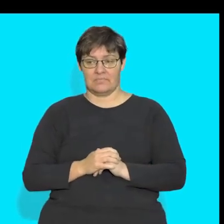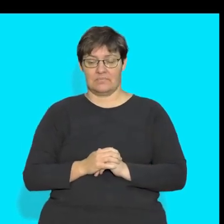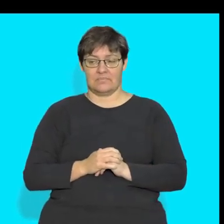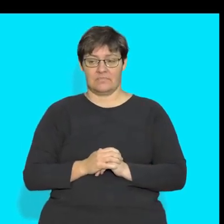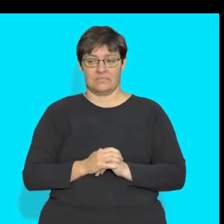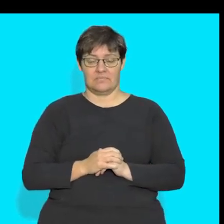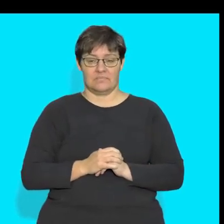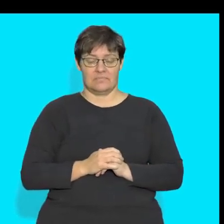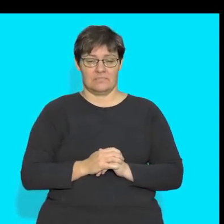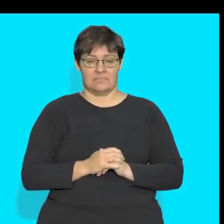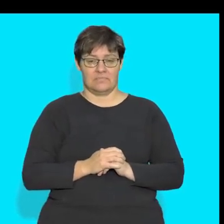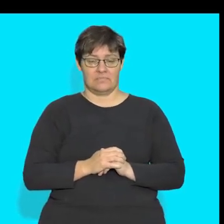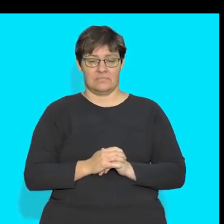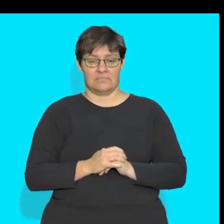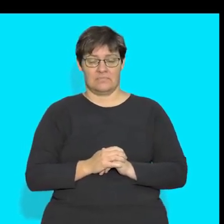is